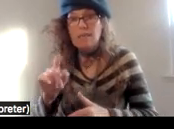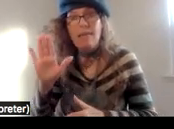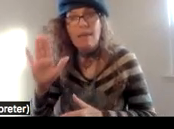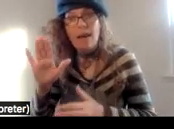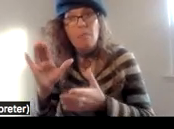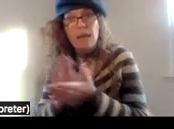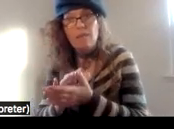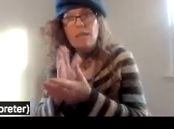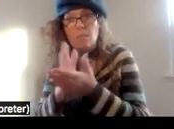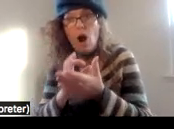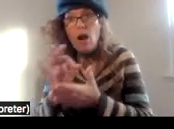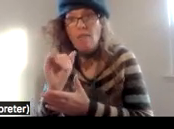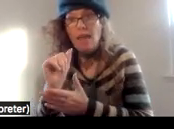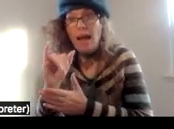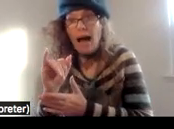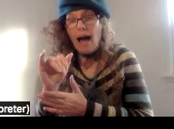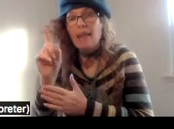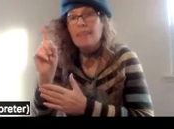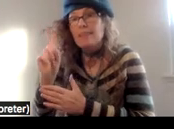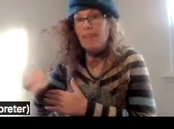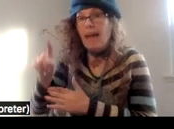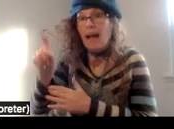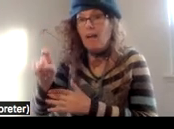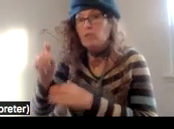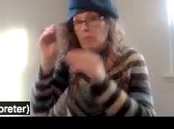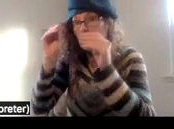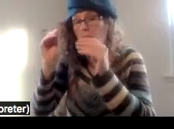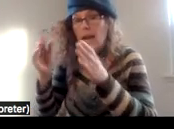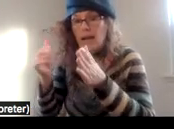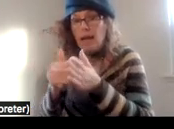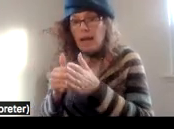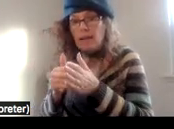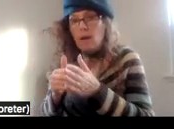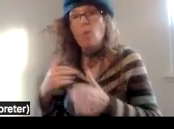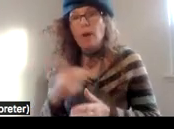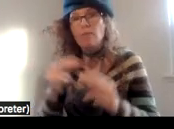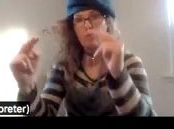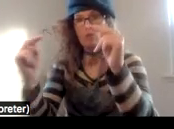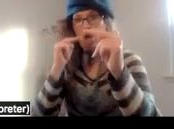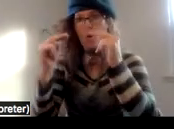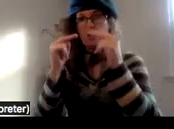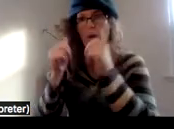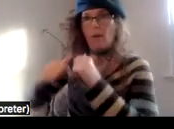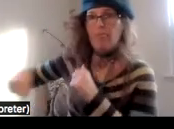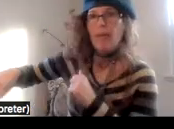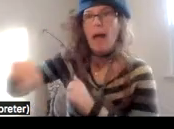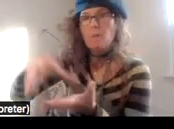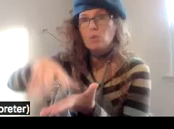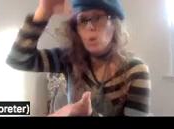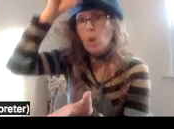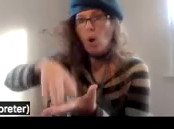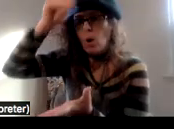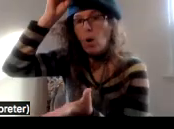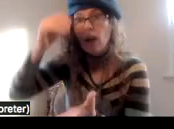they have to be retaught in essence and we have to negotiate them to learn this but that if they are not